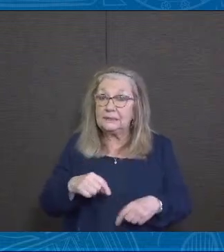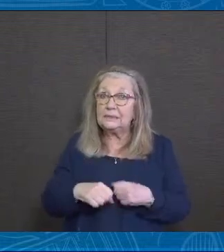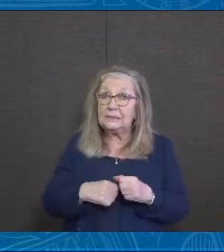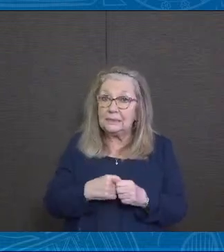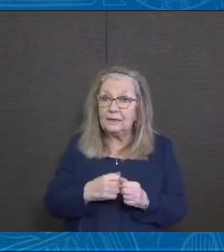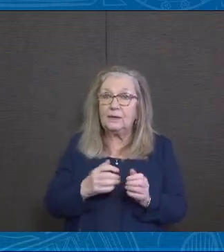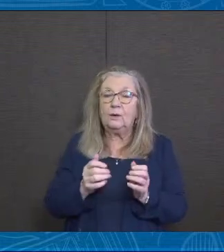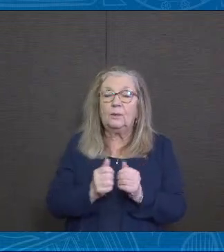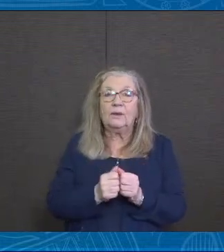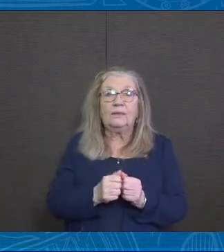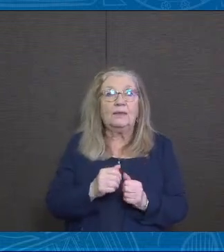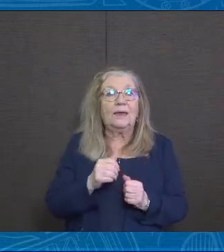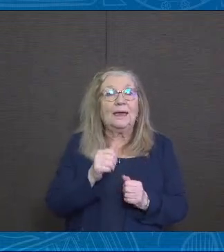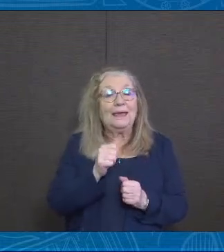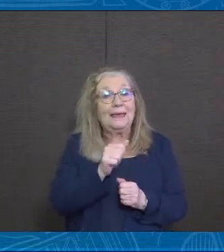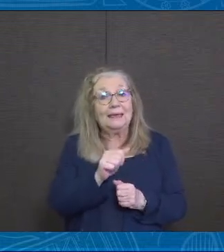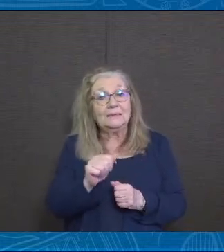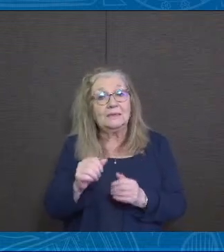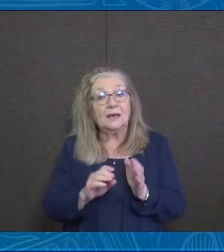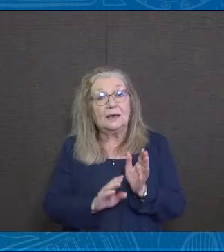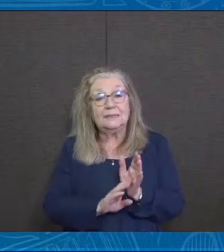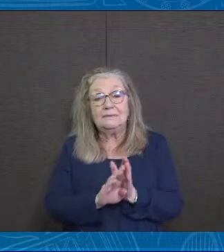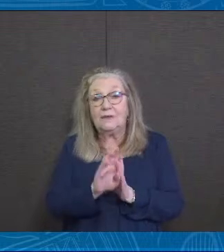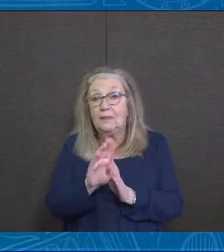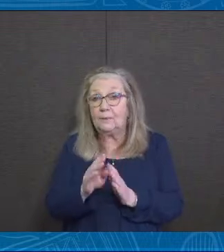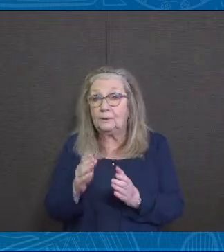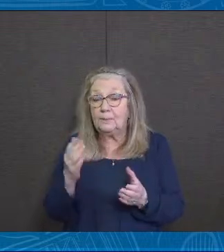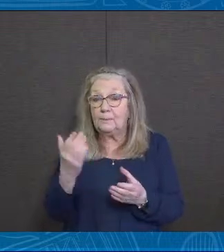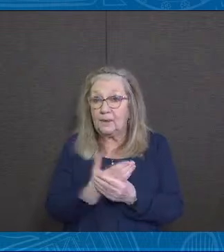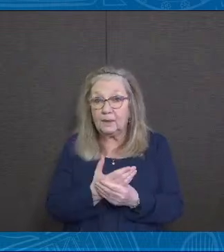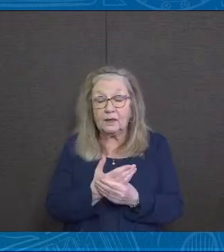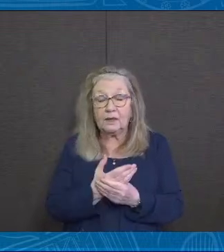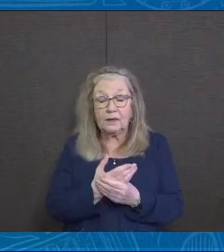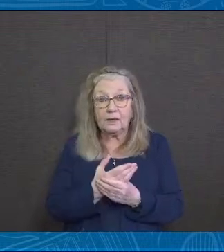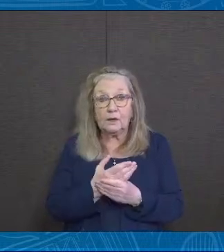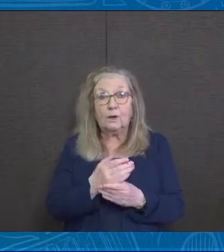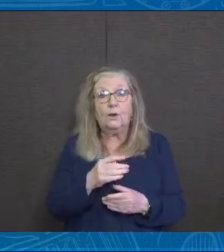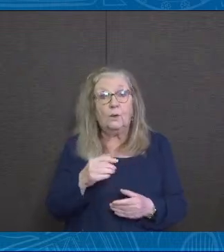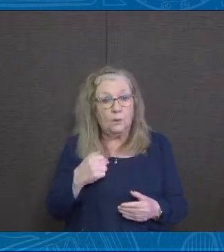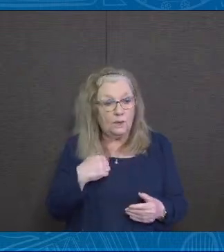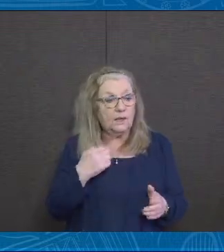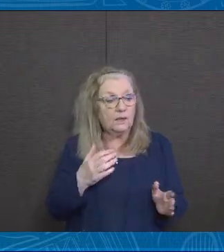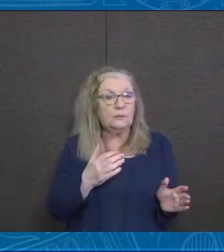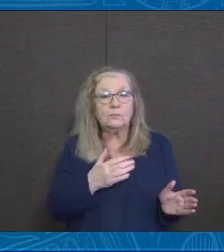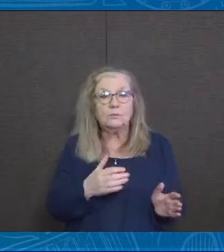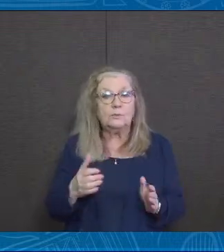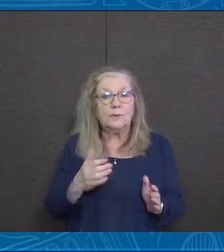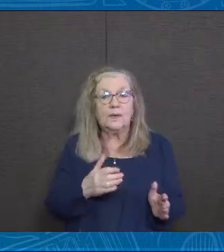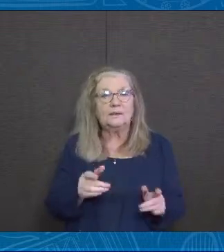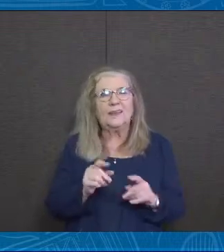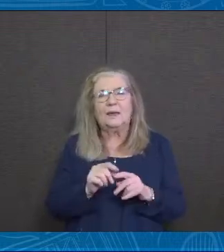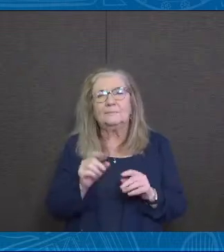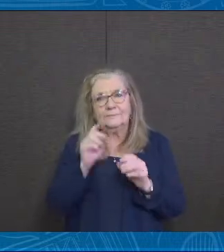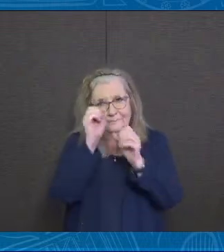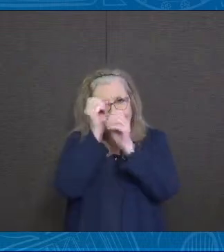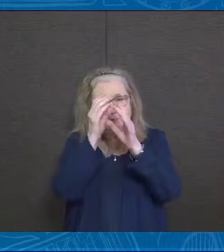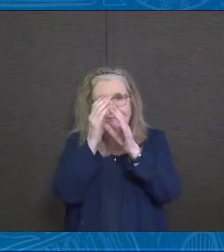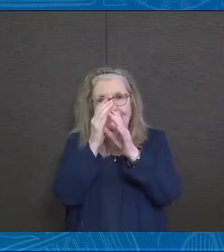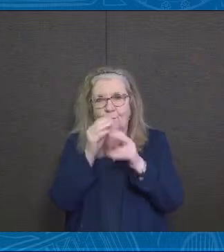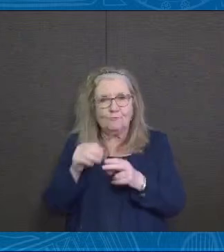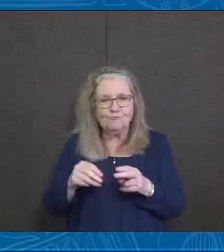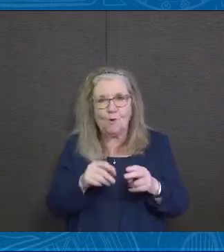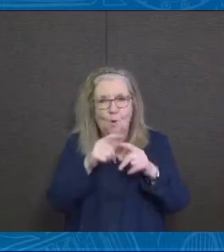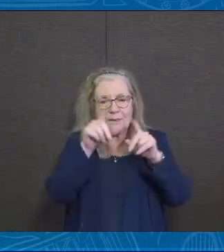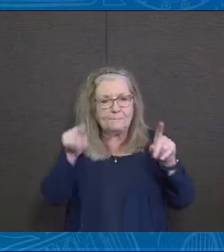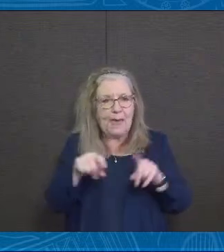Asian Development Bank, that we actually prepared a roadmap for our public